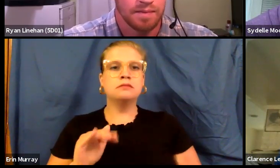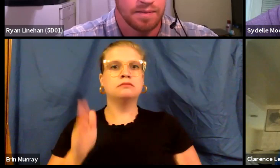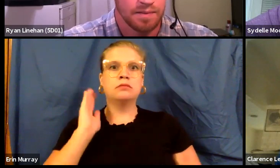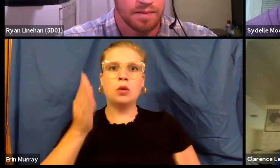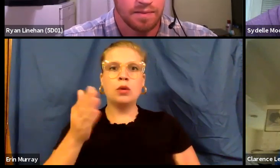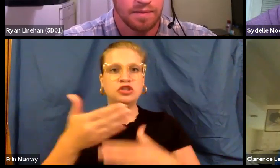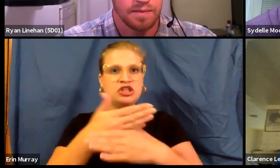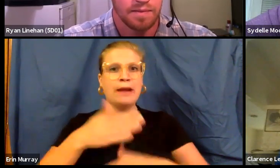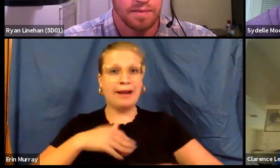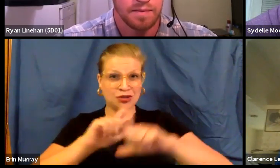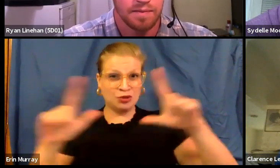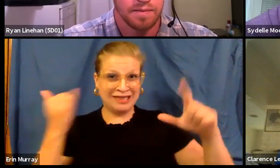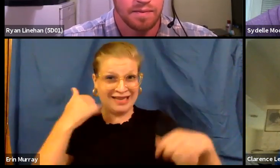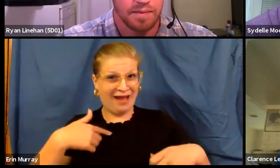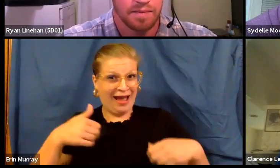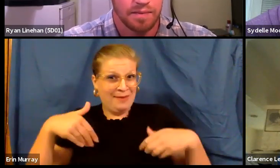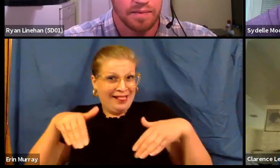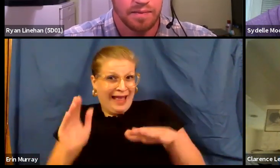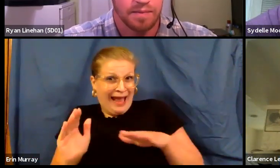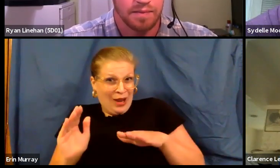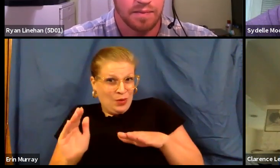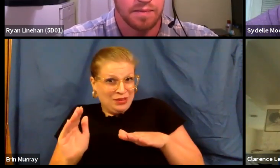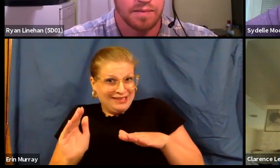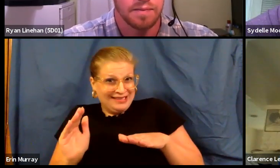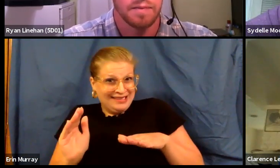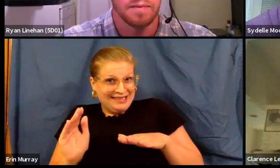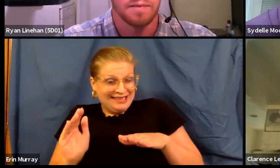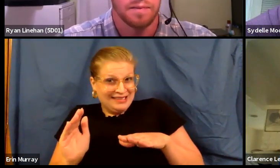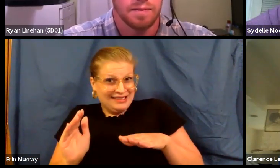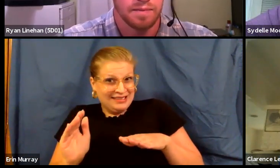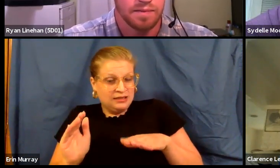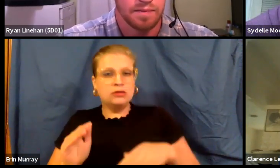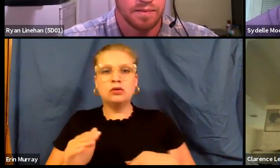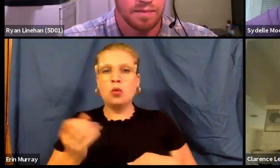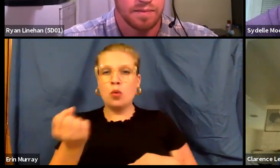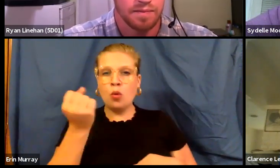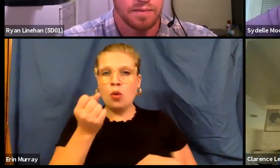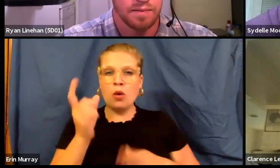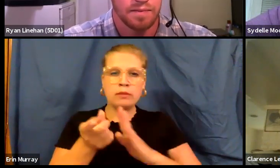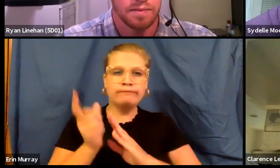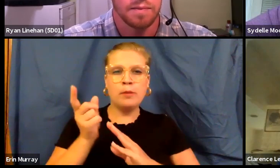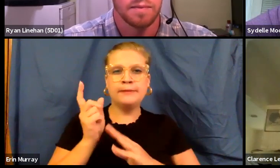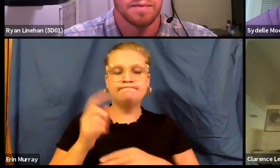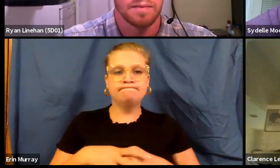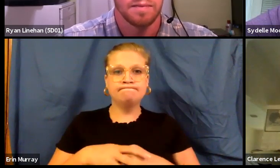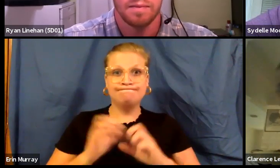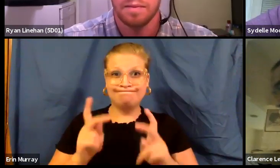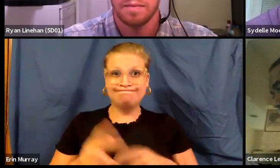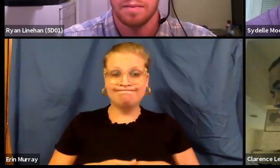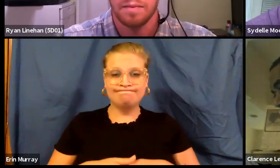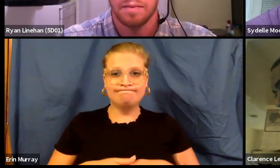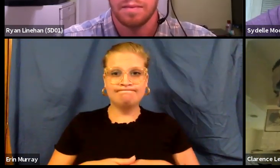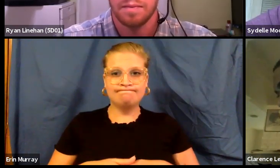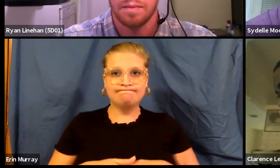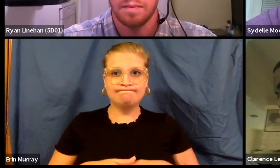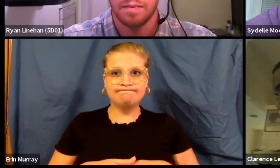my screen if I'm allowed to. Give me one moment as I do so, okay?